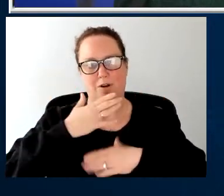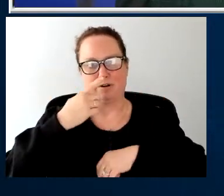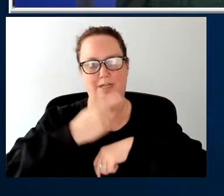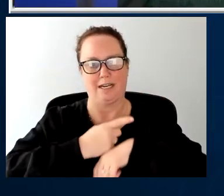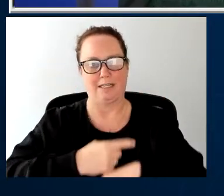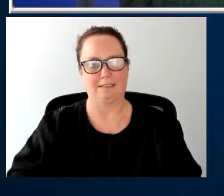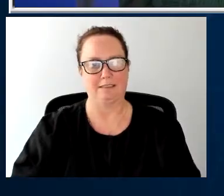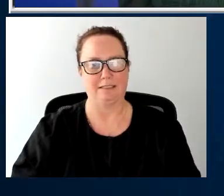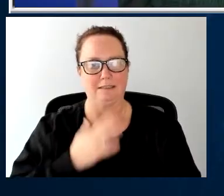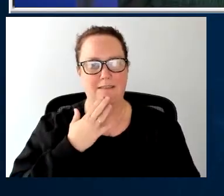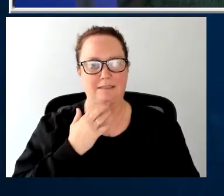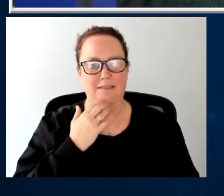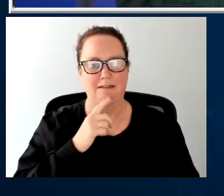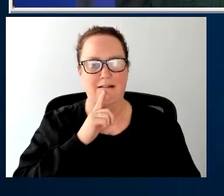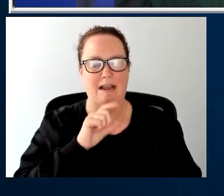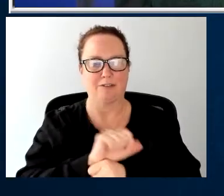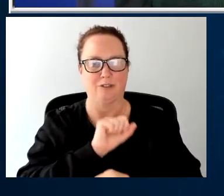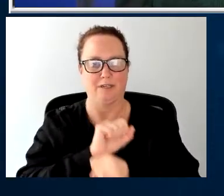That's from